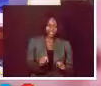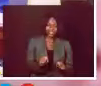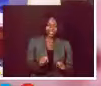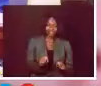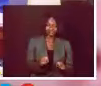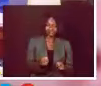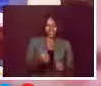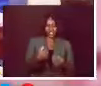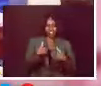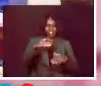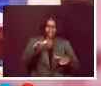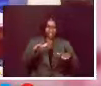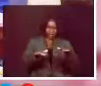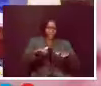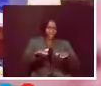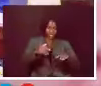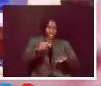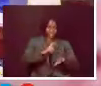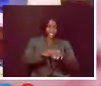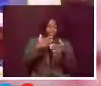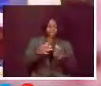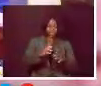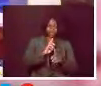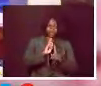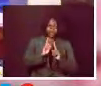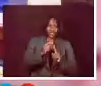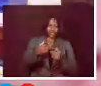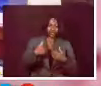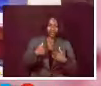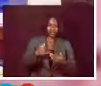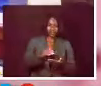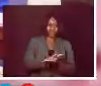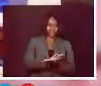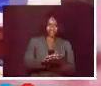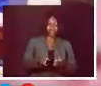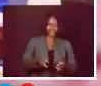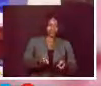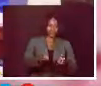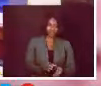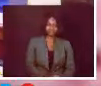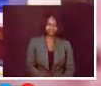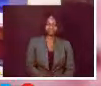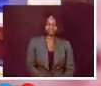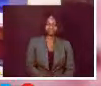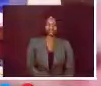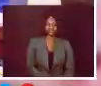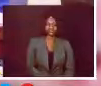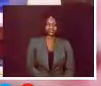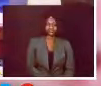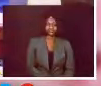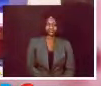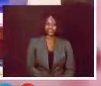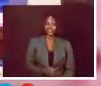done, we'll see our way clear. Well, Mr. Speaker, let me